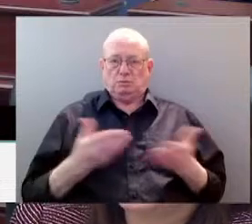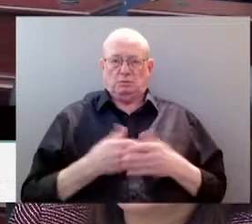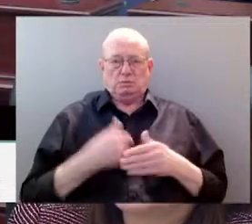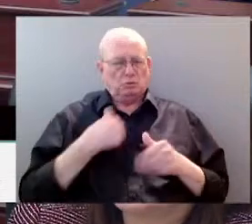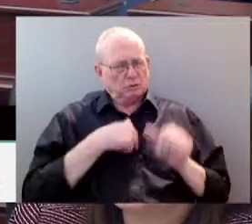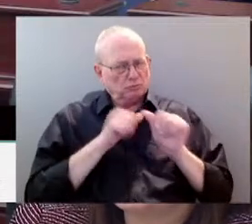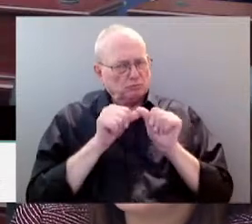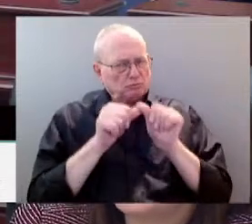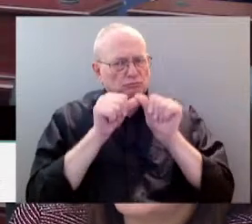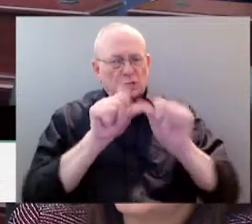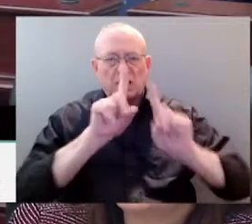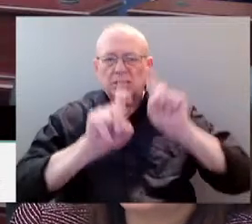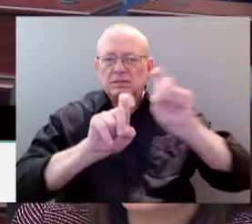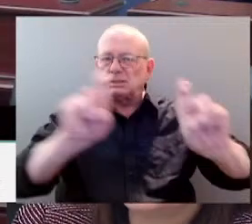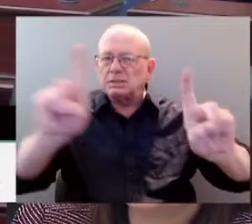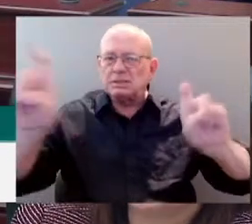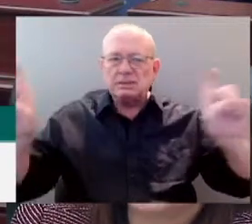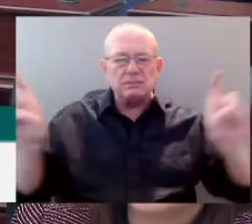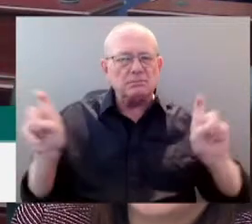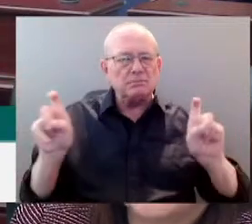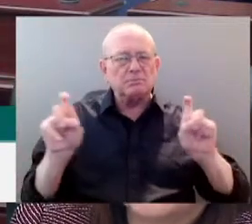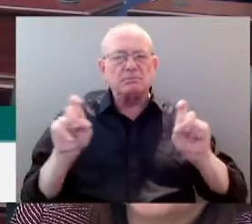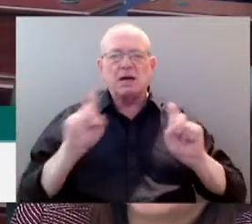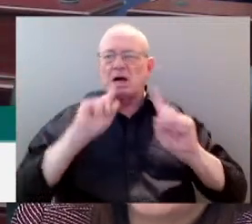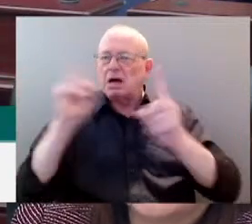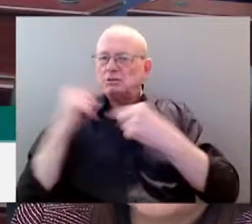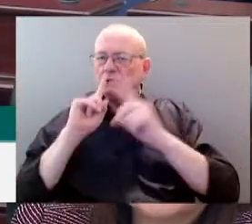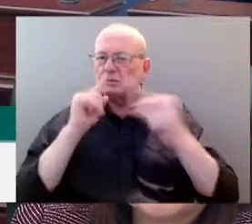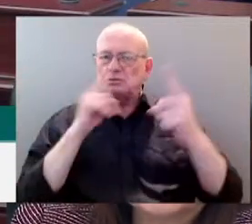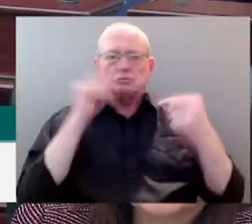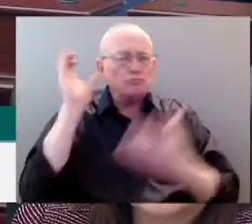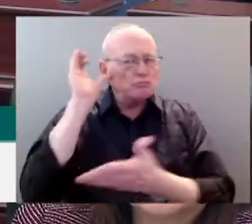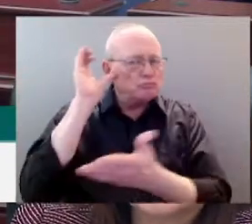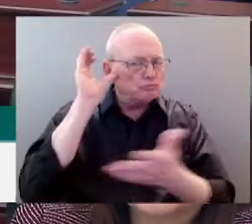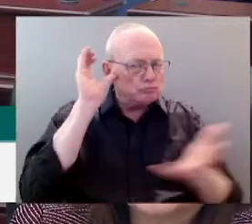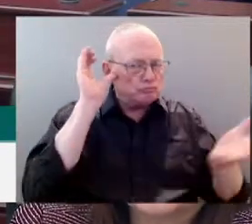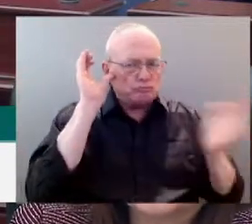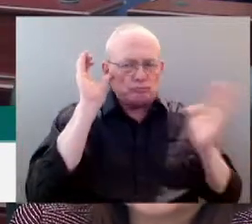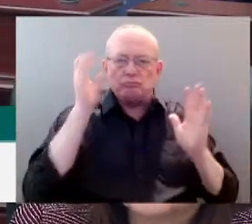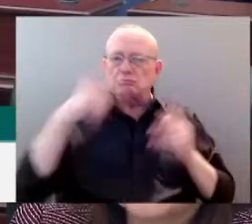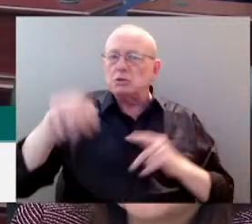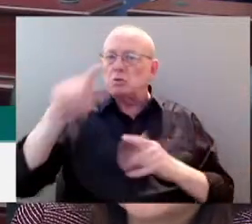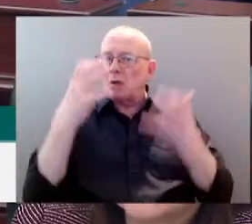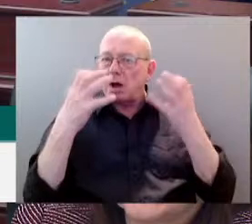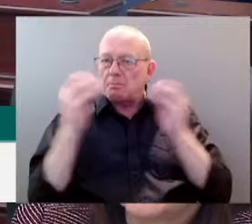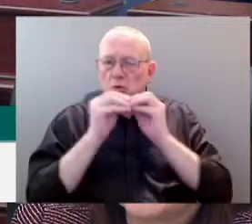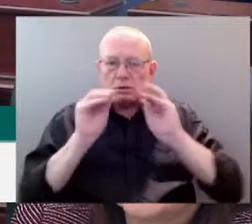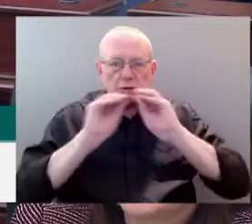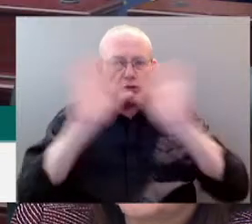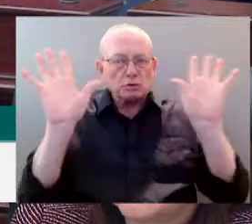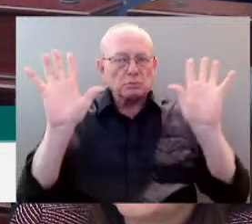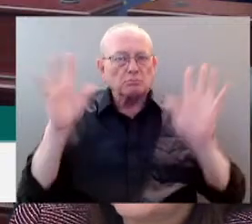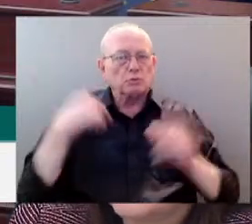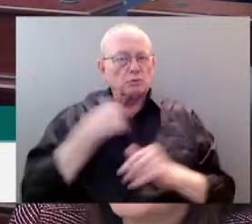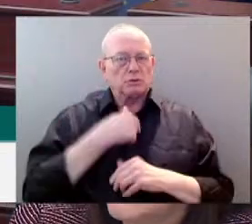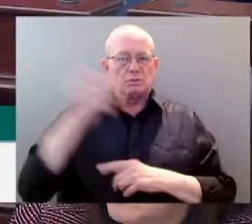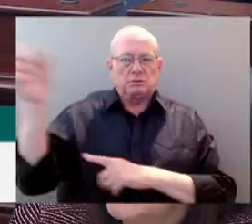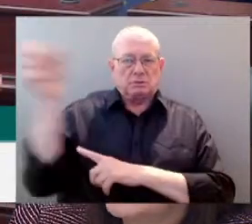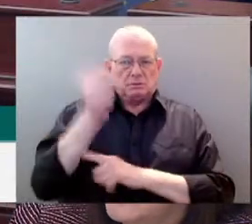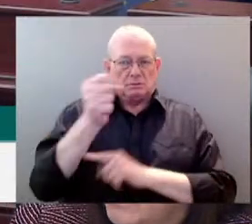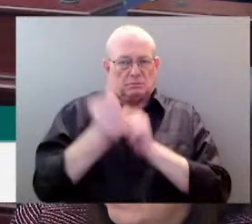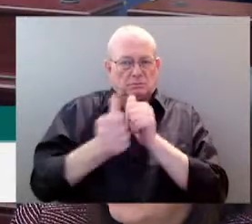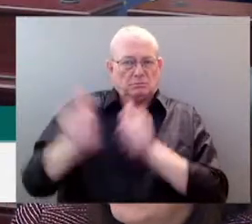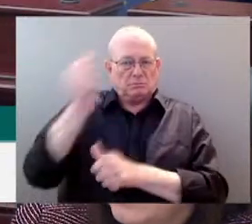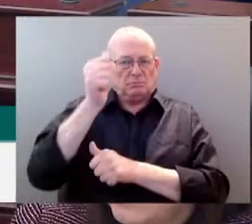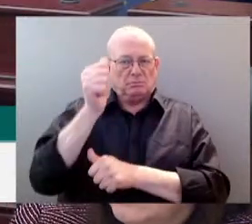wanted more clarification on the information we've involved the chief actuary we're going through that process and when it comes back